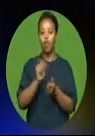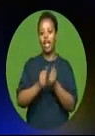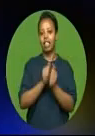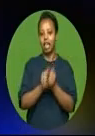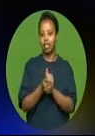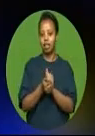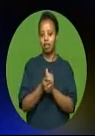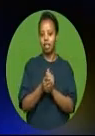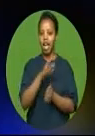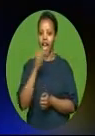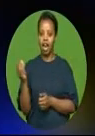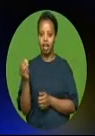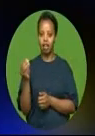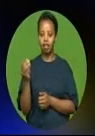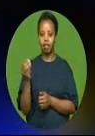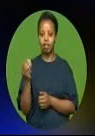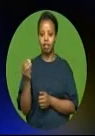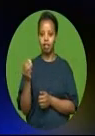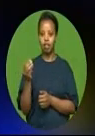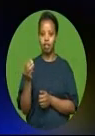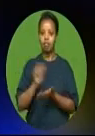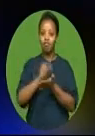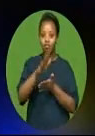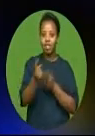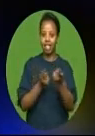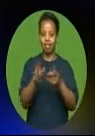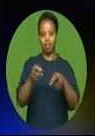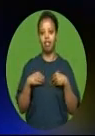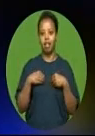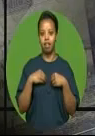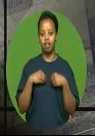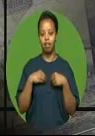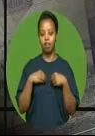exchange, and consignment of sales.